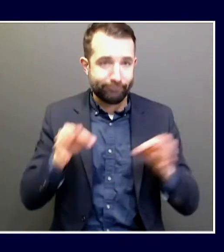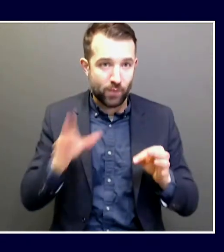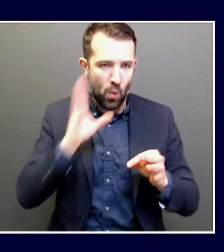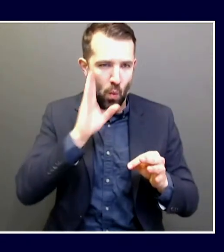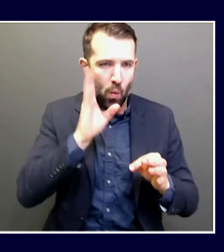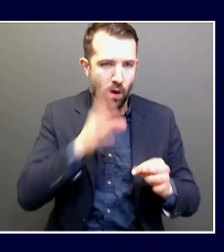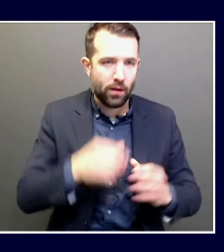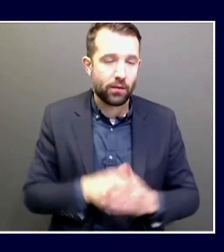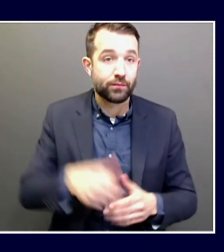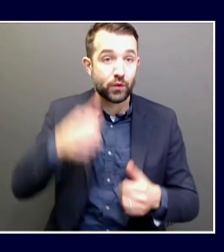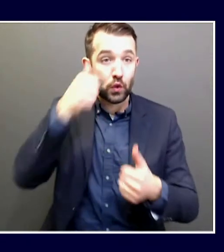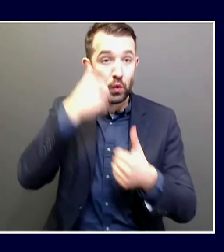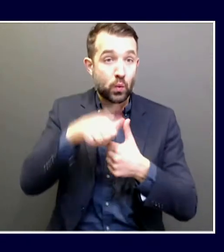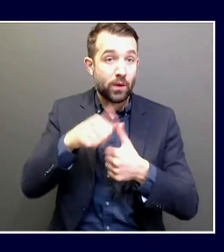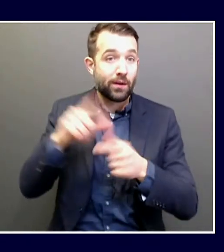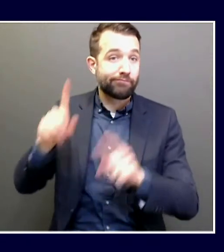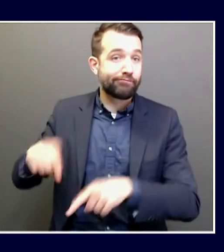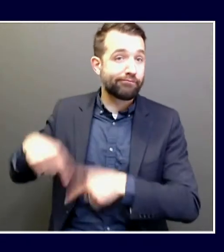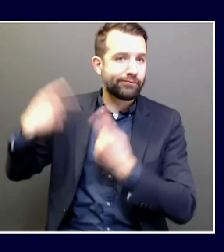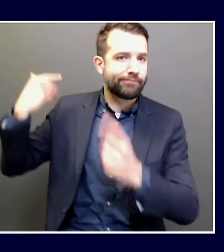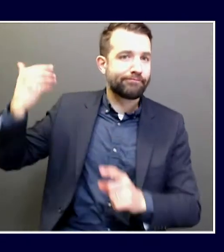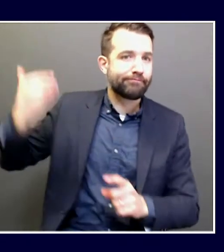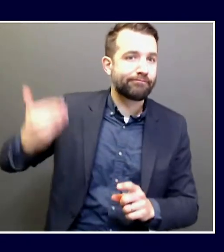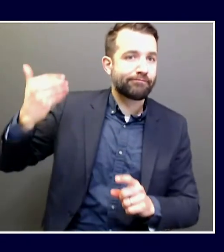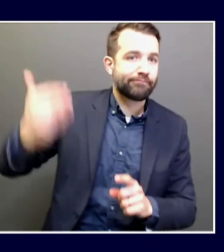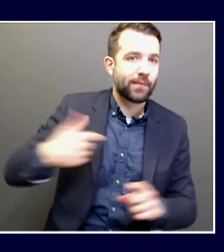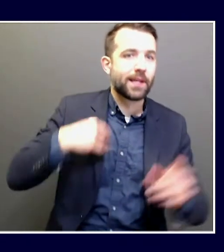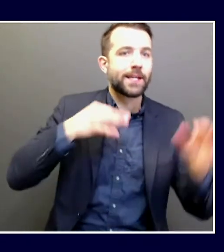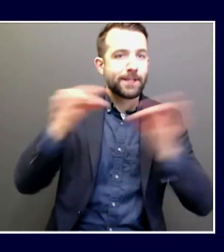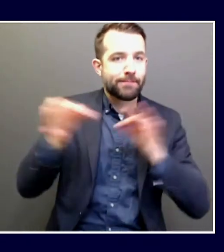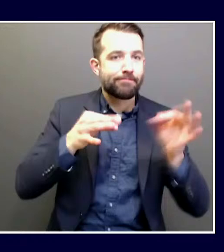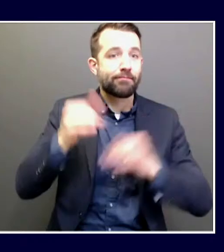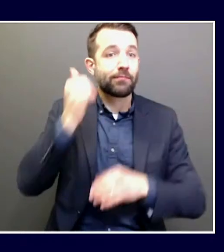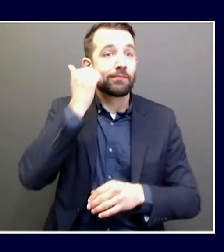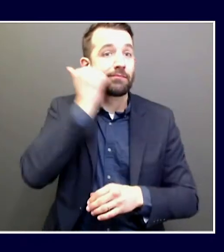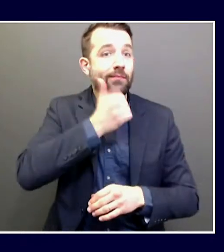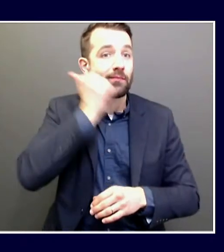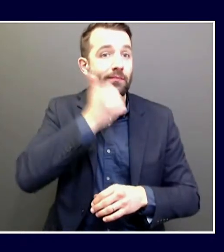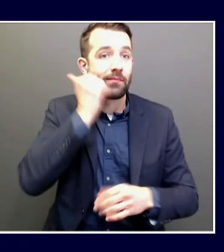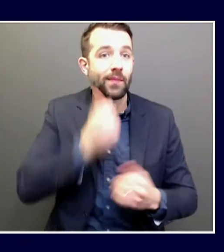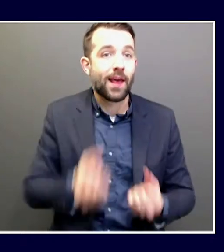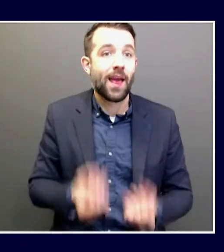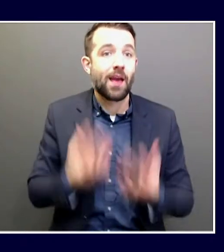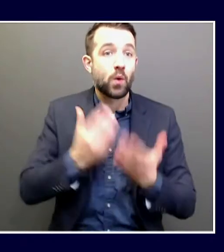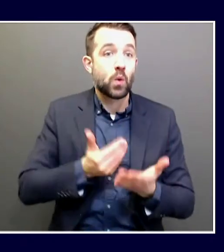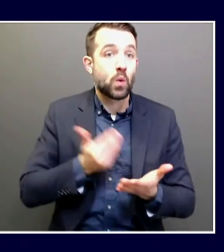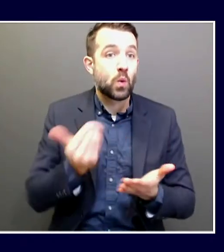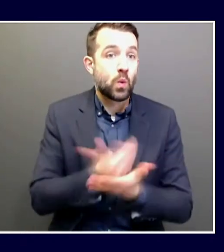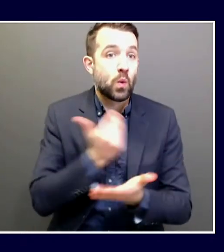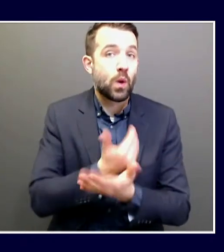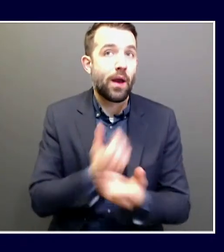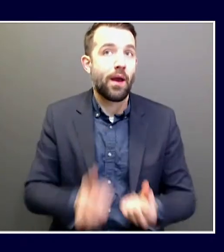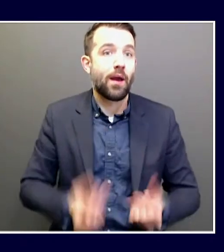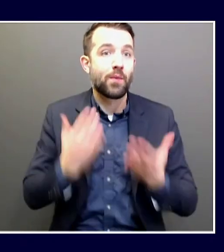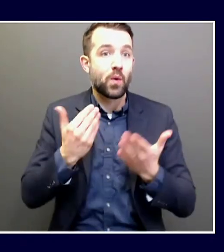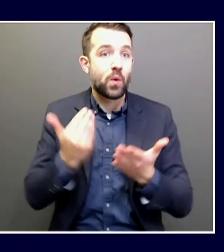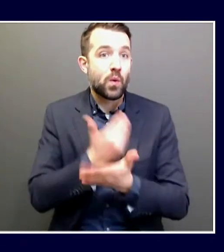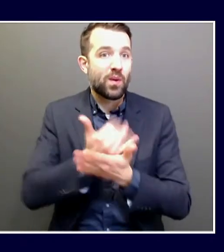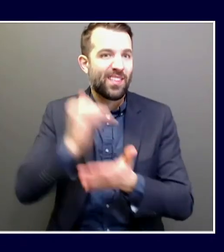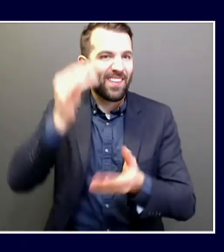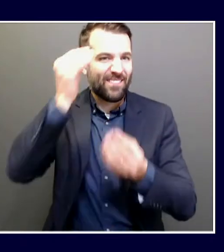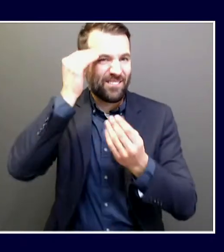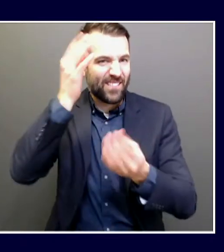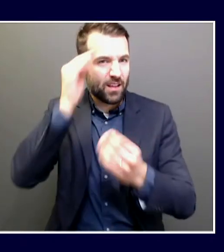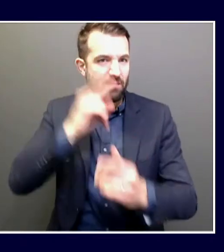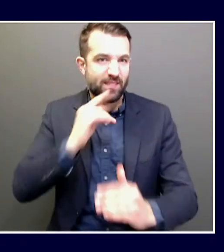counts at this stage in the pandemic is quite limited, and that's for a few reasons. Chief among